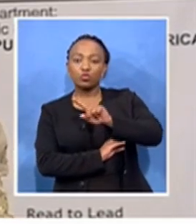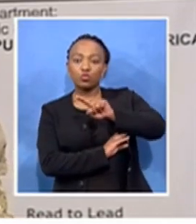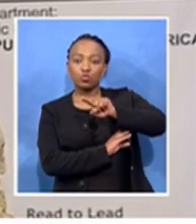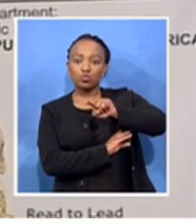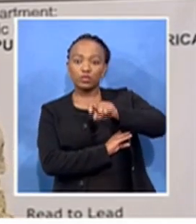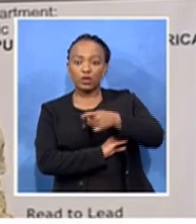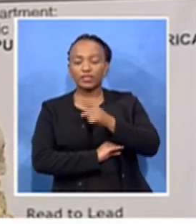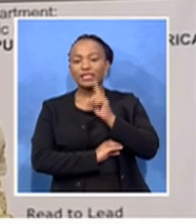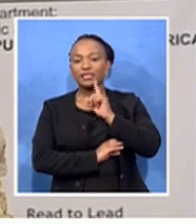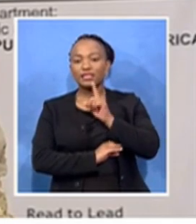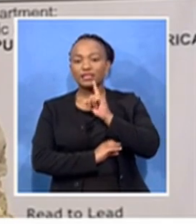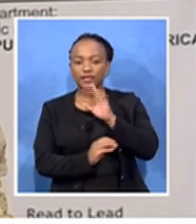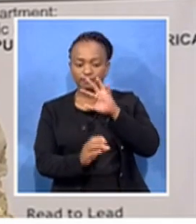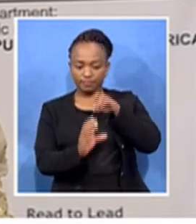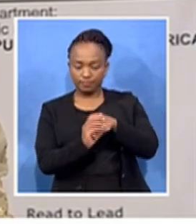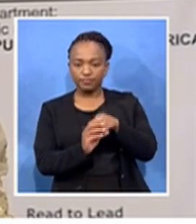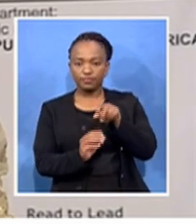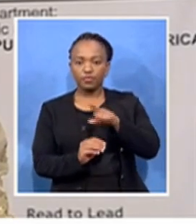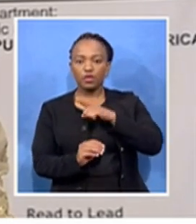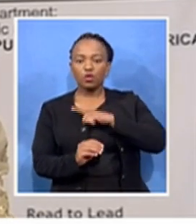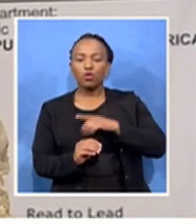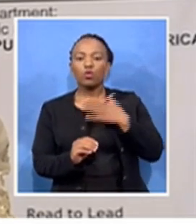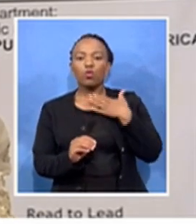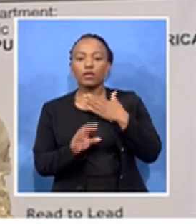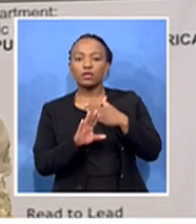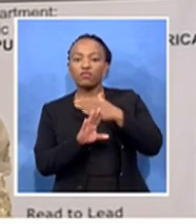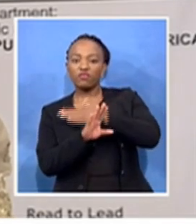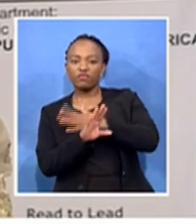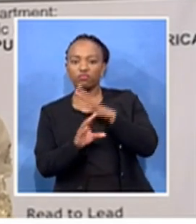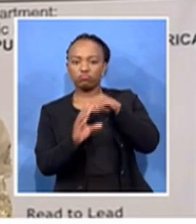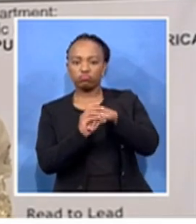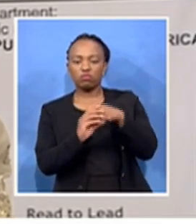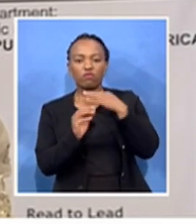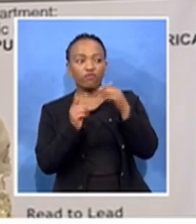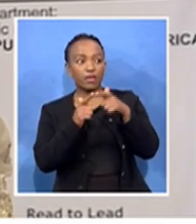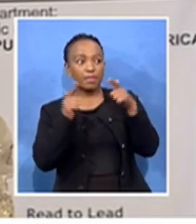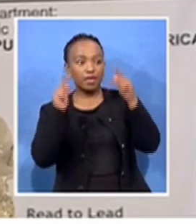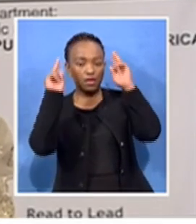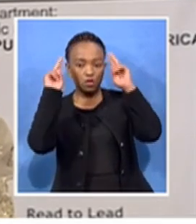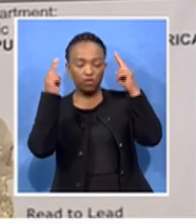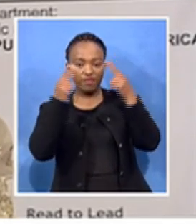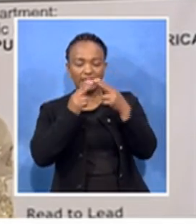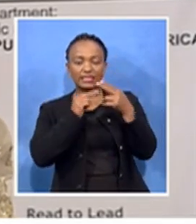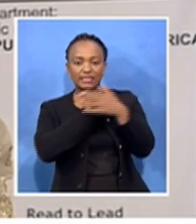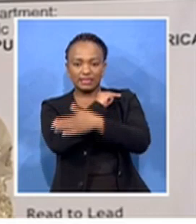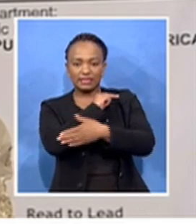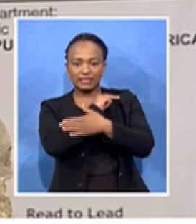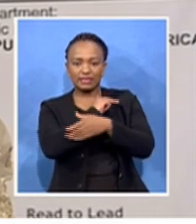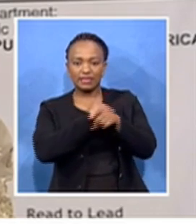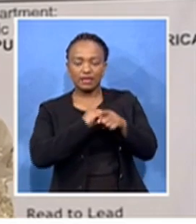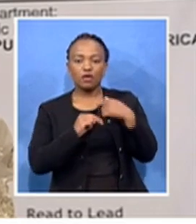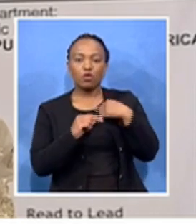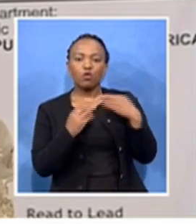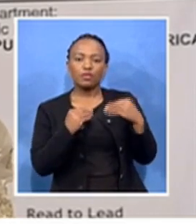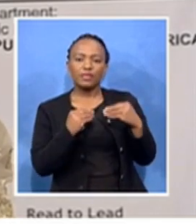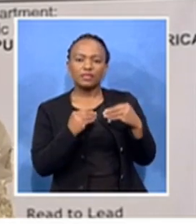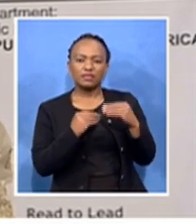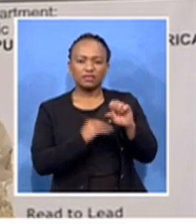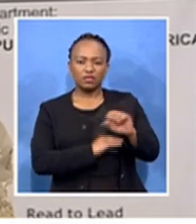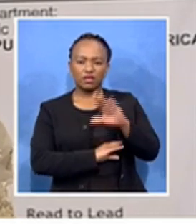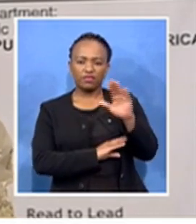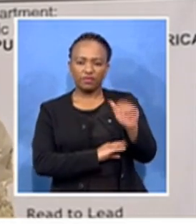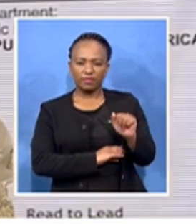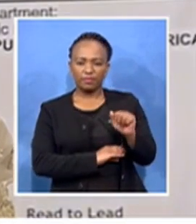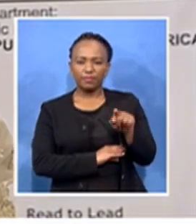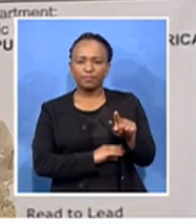the prestigious and largest universities on this continent, the University of South Africa. As you know, coding as a subject is piloted